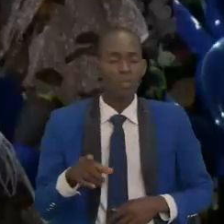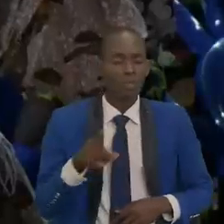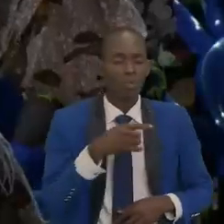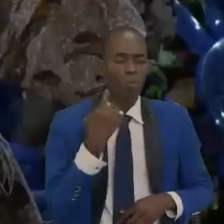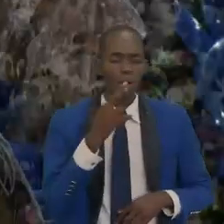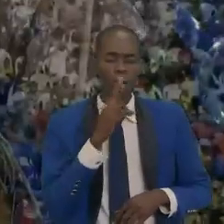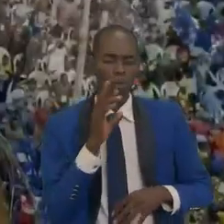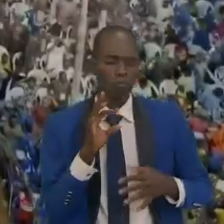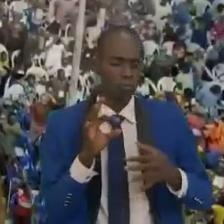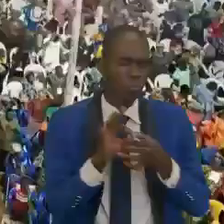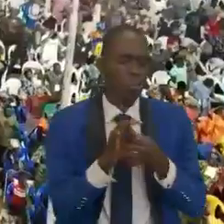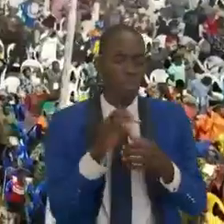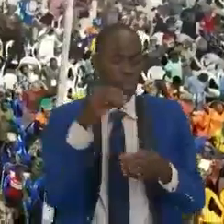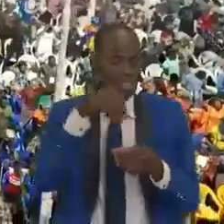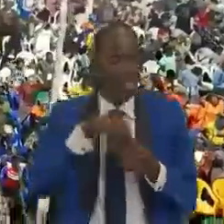in the hospital,